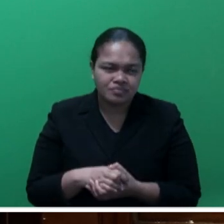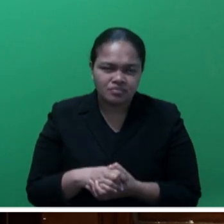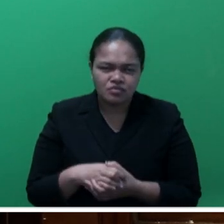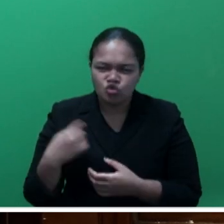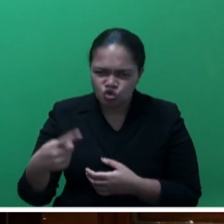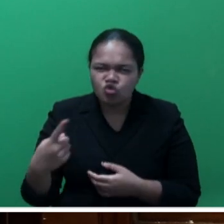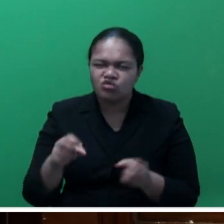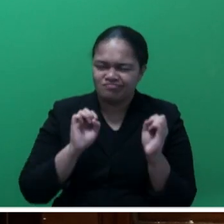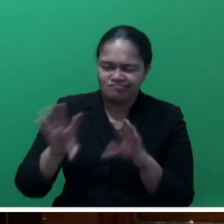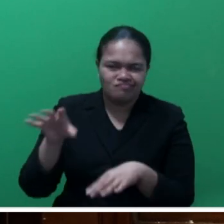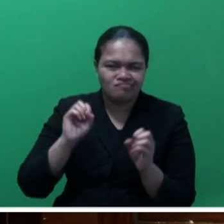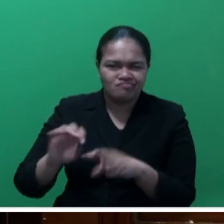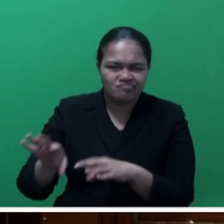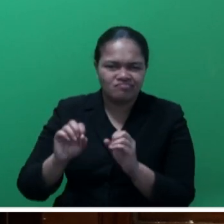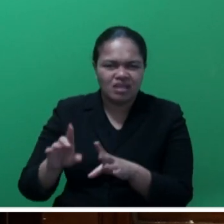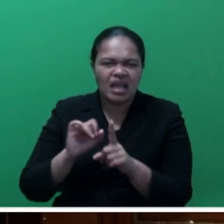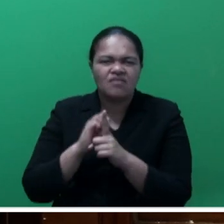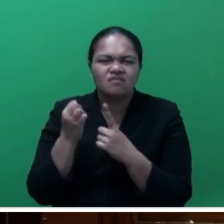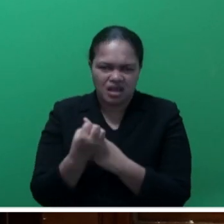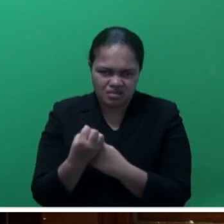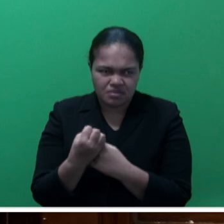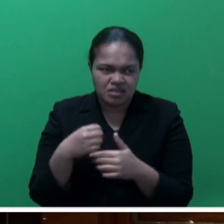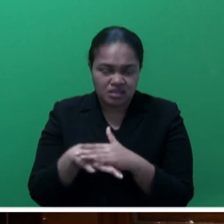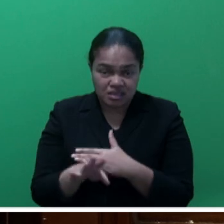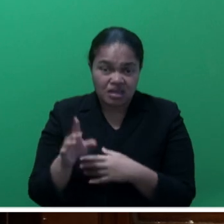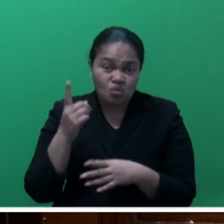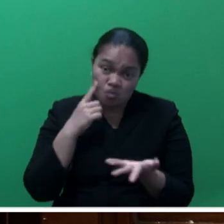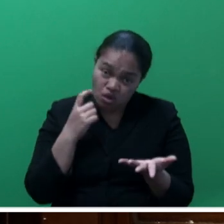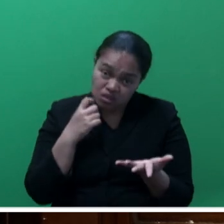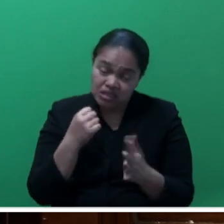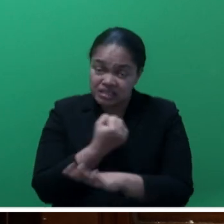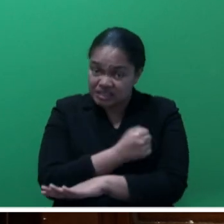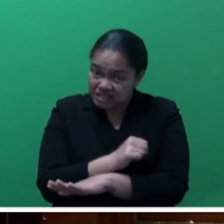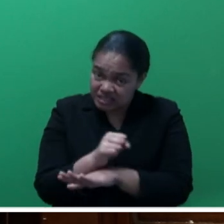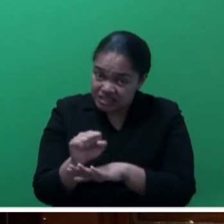pollute the environment they're in, whether it's water, sea, or